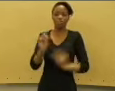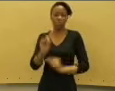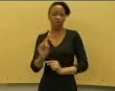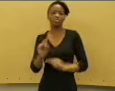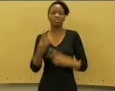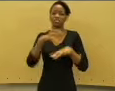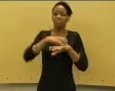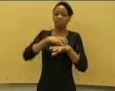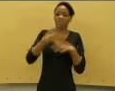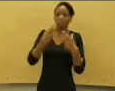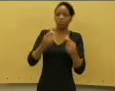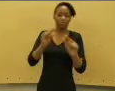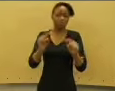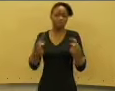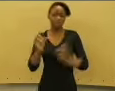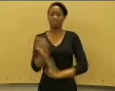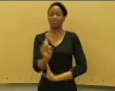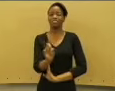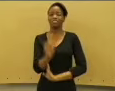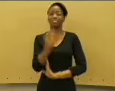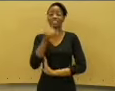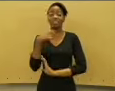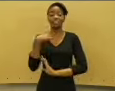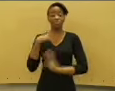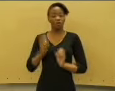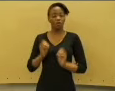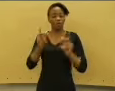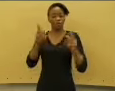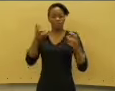also given me an opportunity to